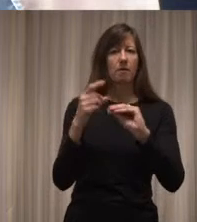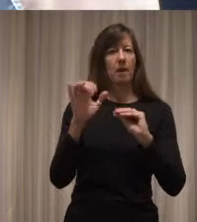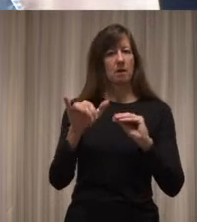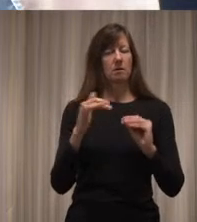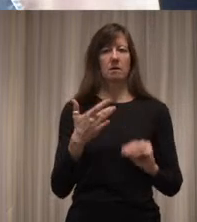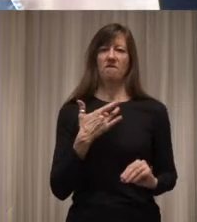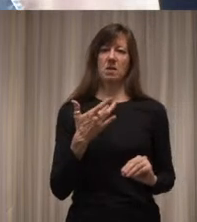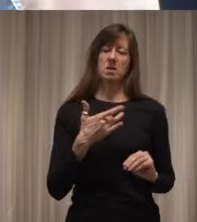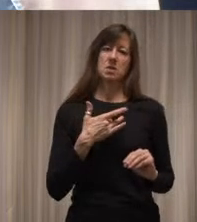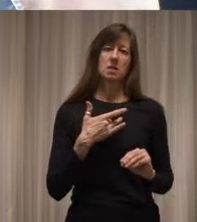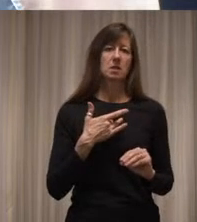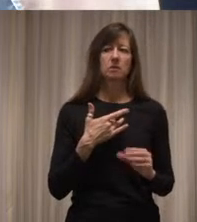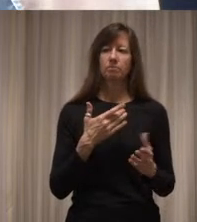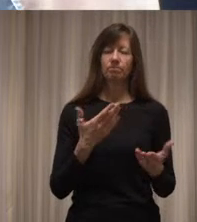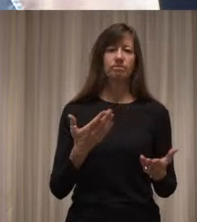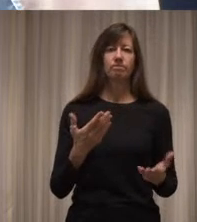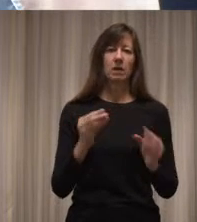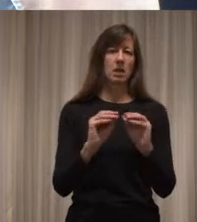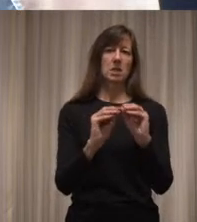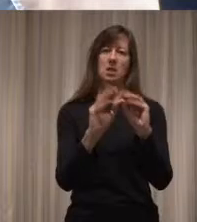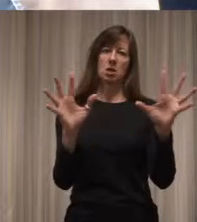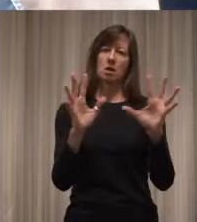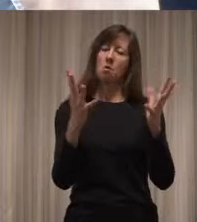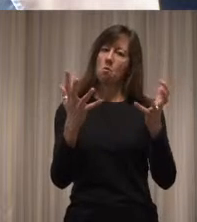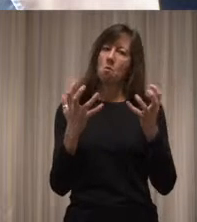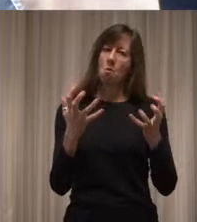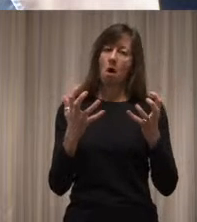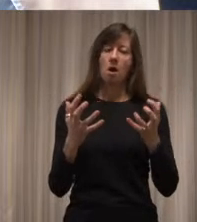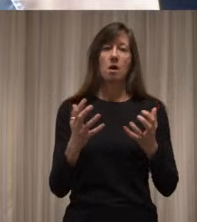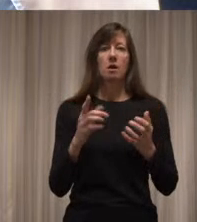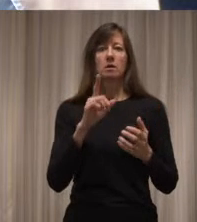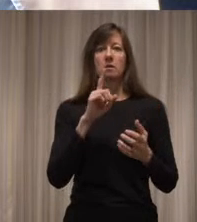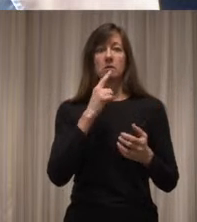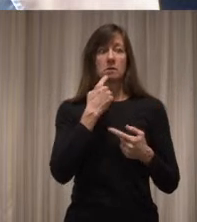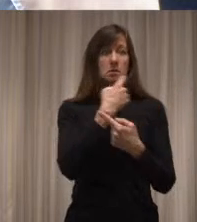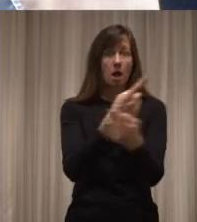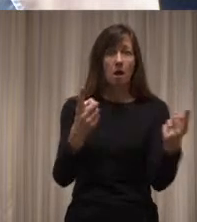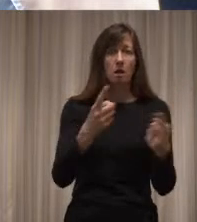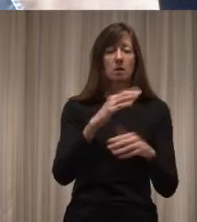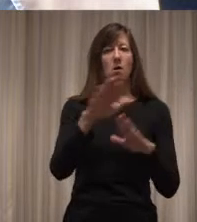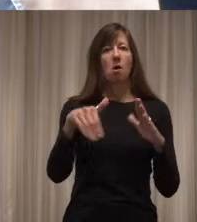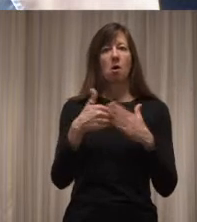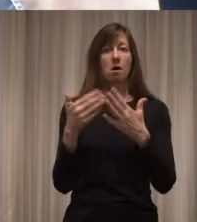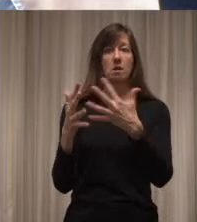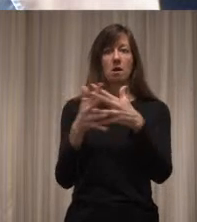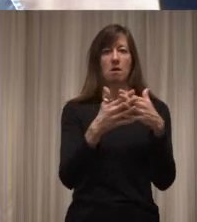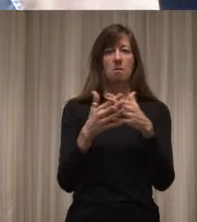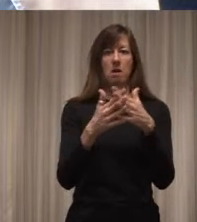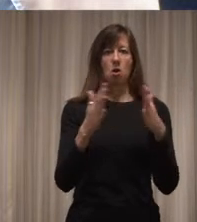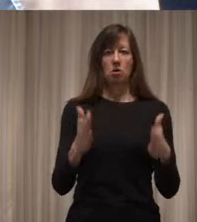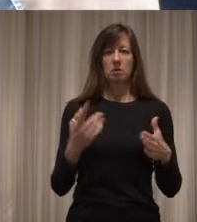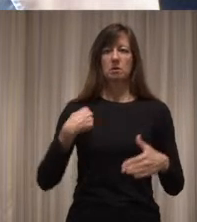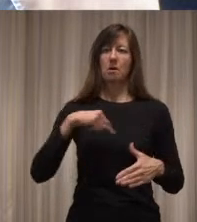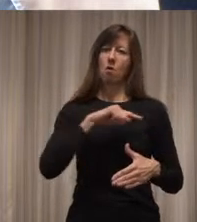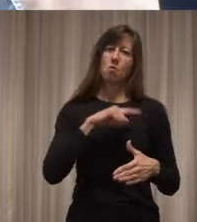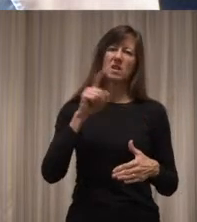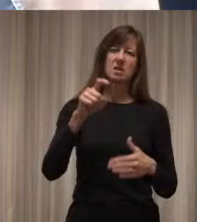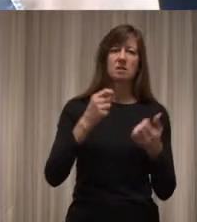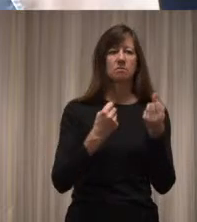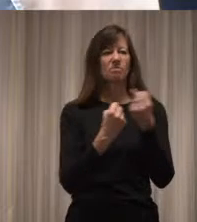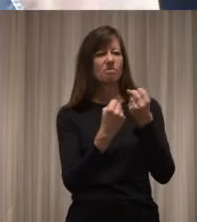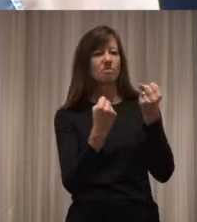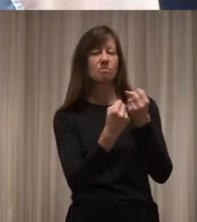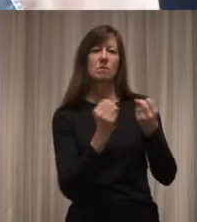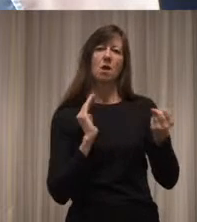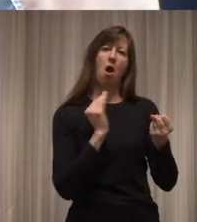to all, as Americans, make a common stand for the principles and the values articulated in